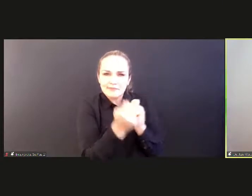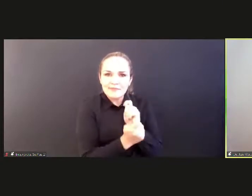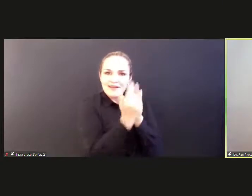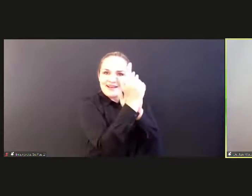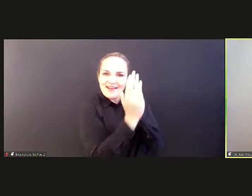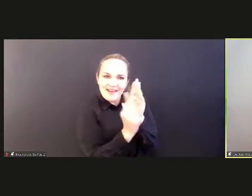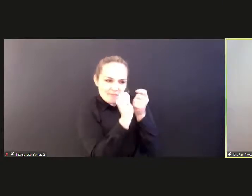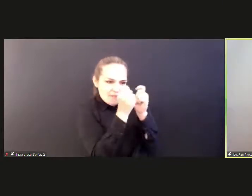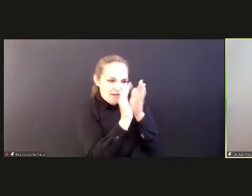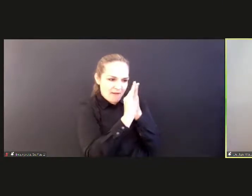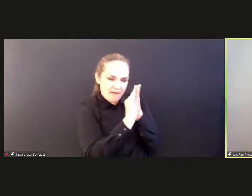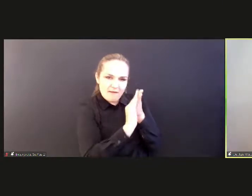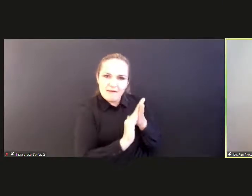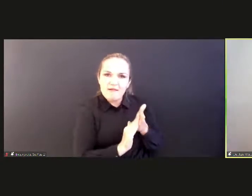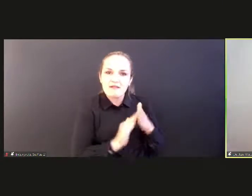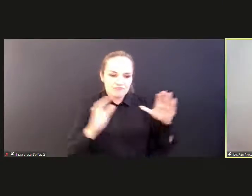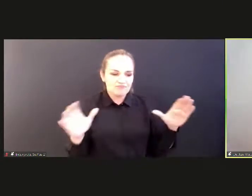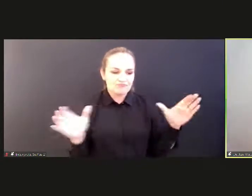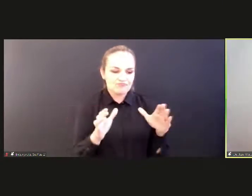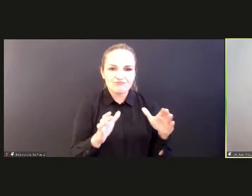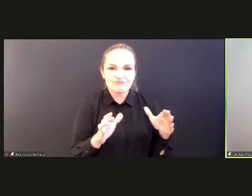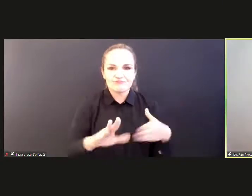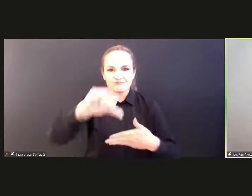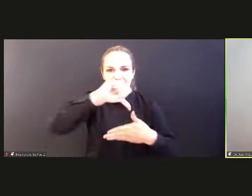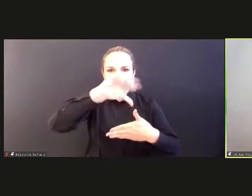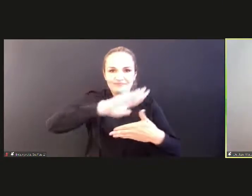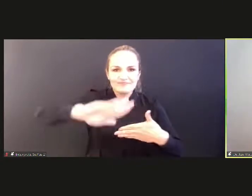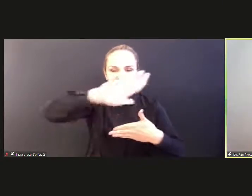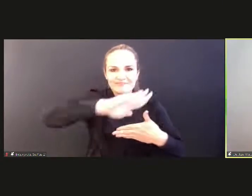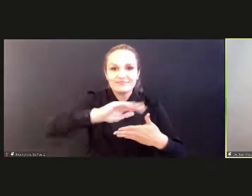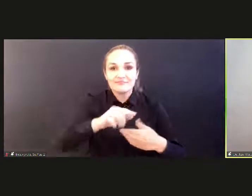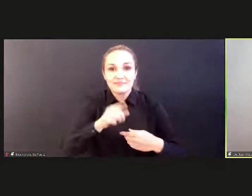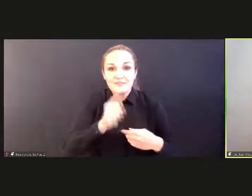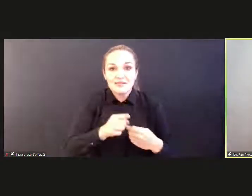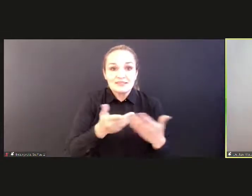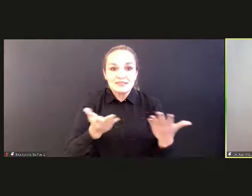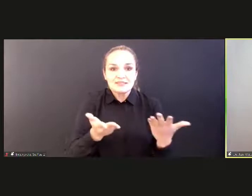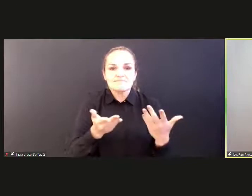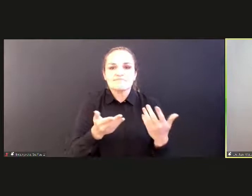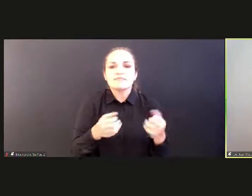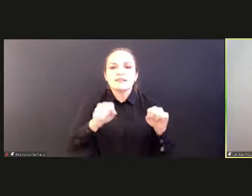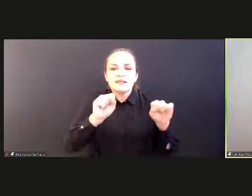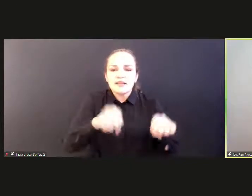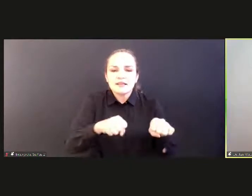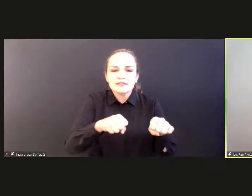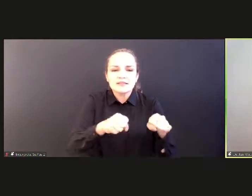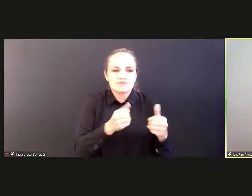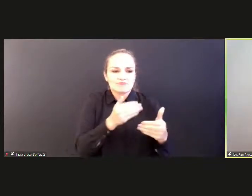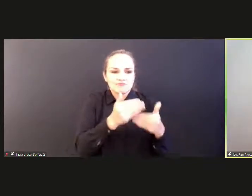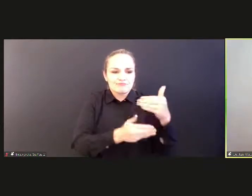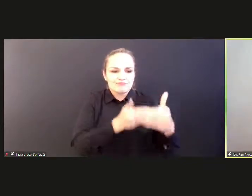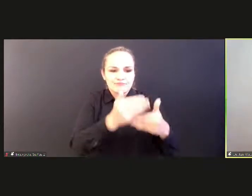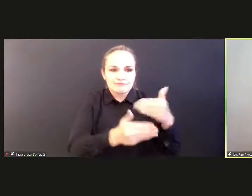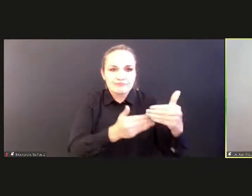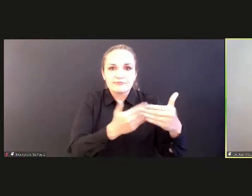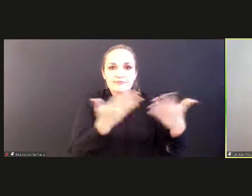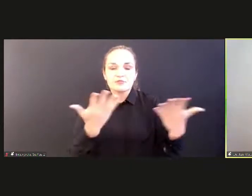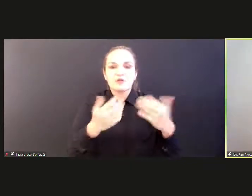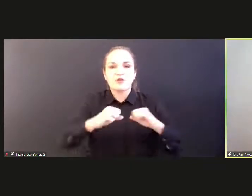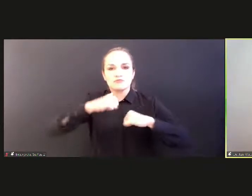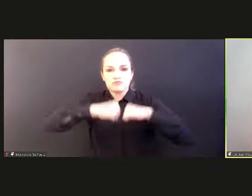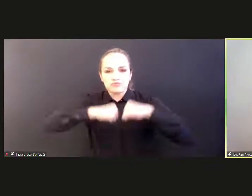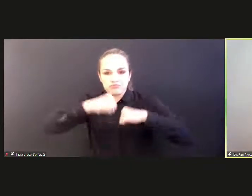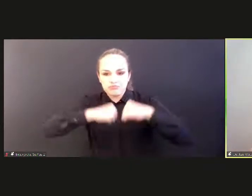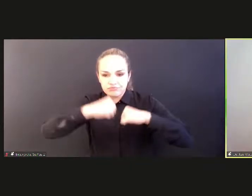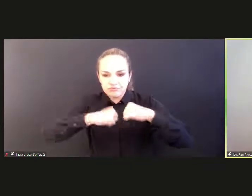the interoperability of ICT infrastructure across the Caribbean. Third, we lack the proper access to